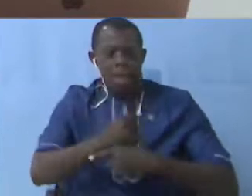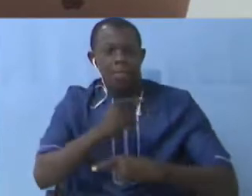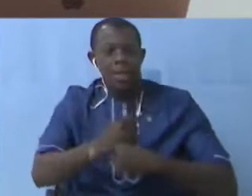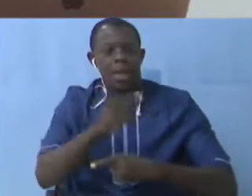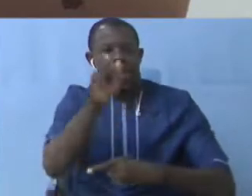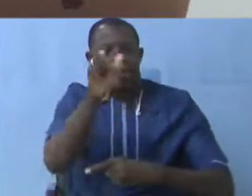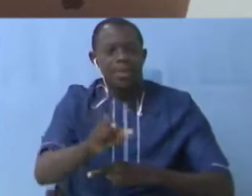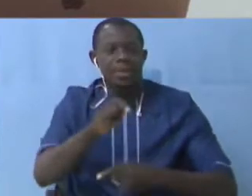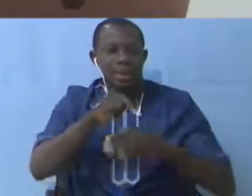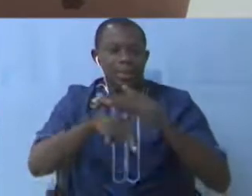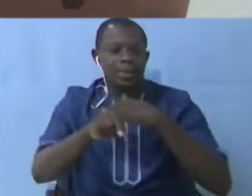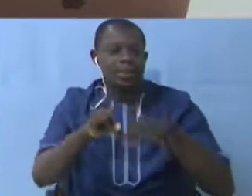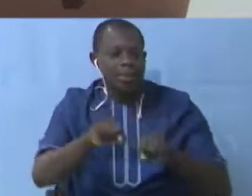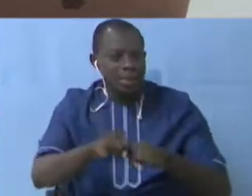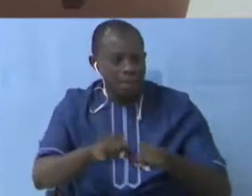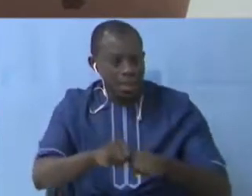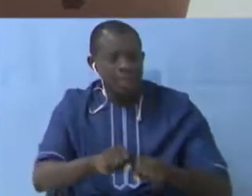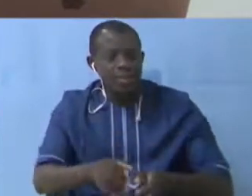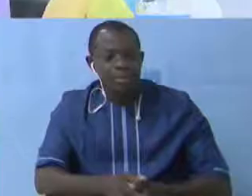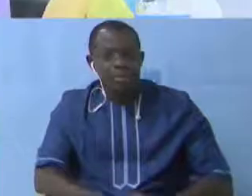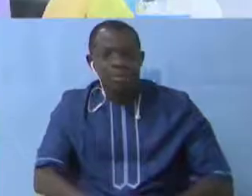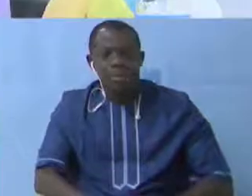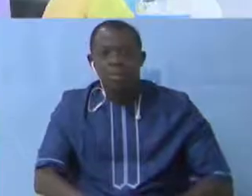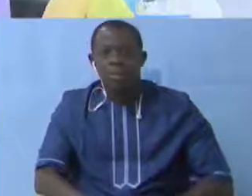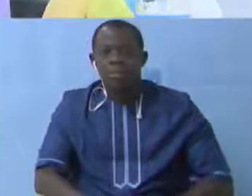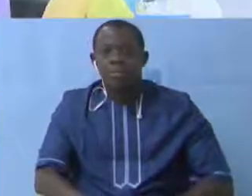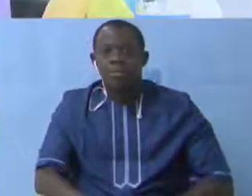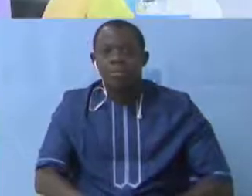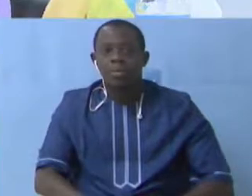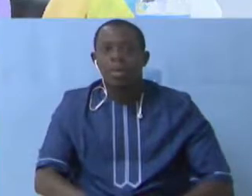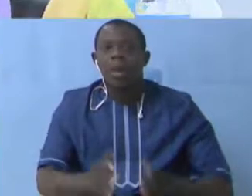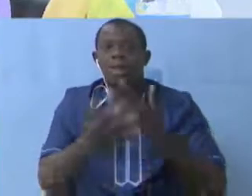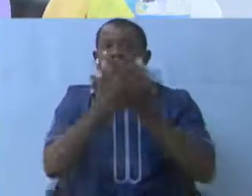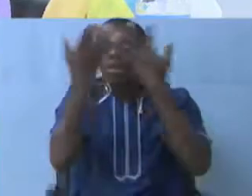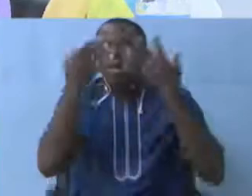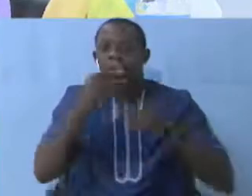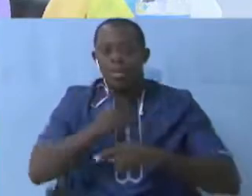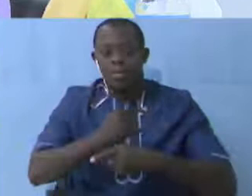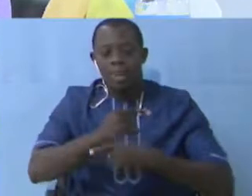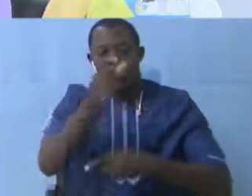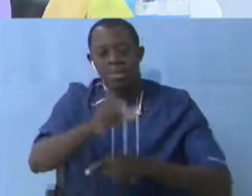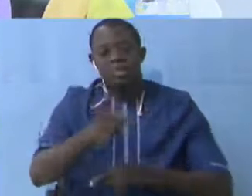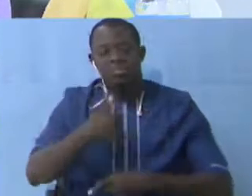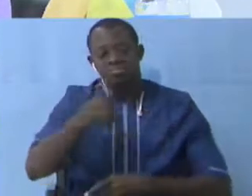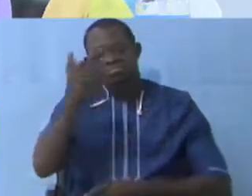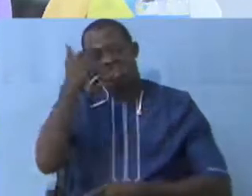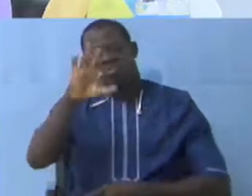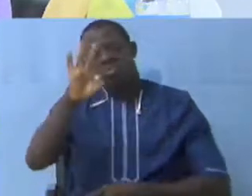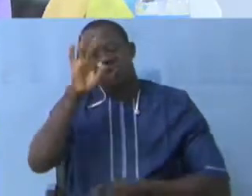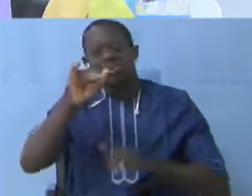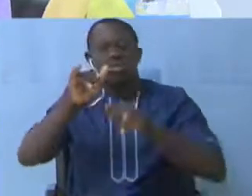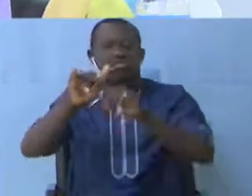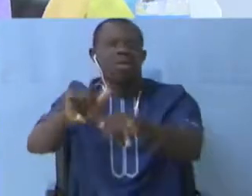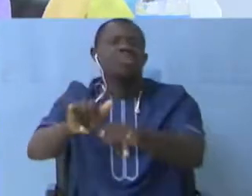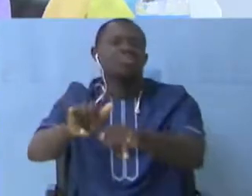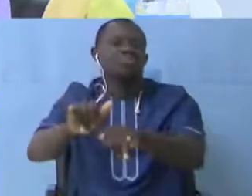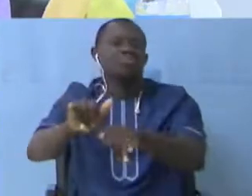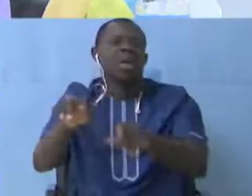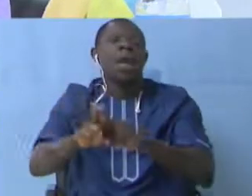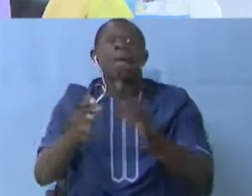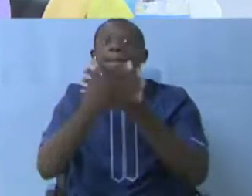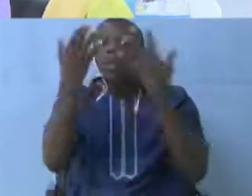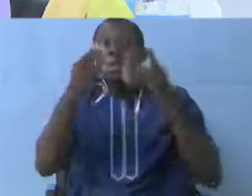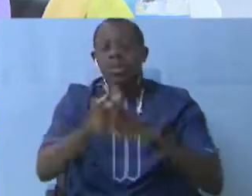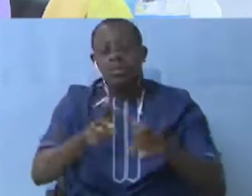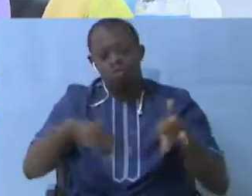Gambian yoo xam ne ñu nga Sénégal. Yeah, many Gambians decided to stay. A lot of them came back though.